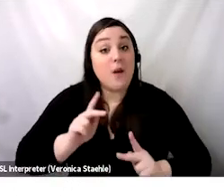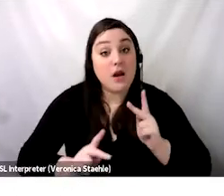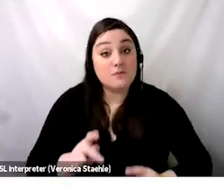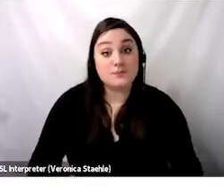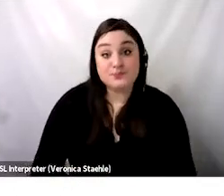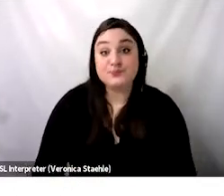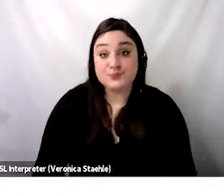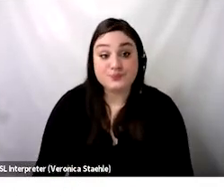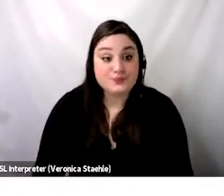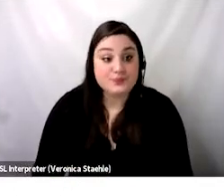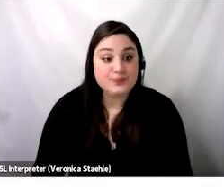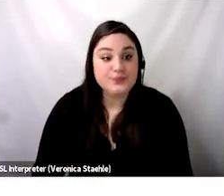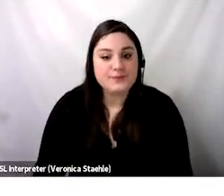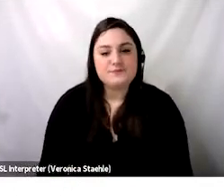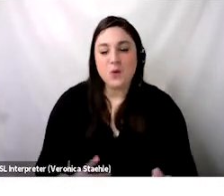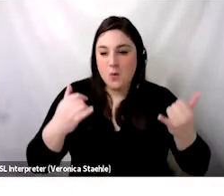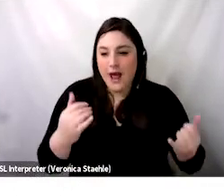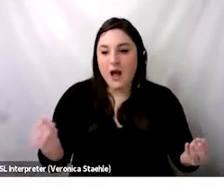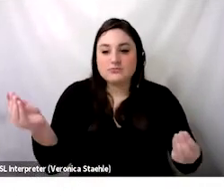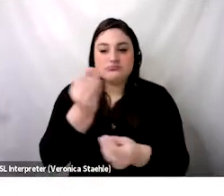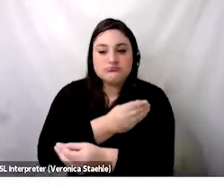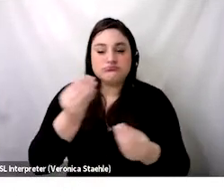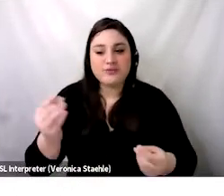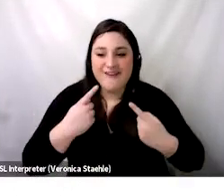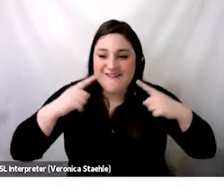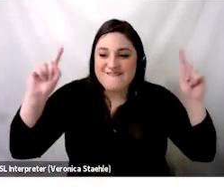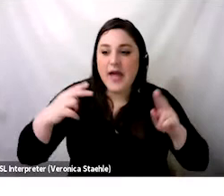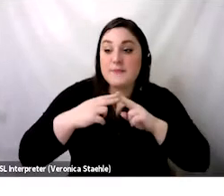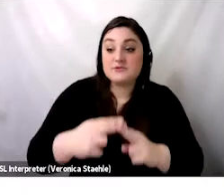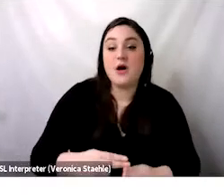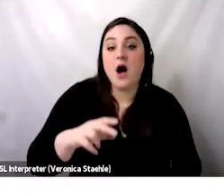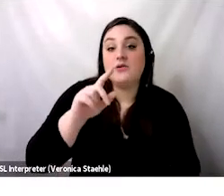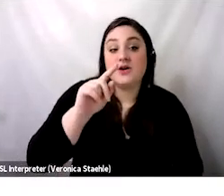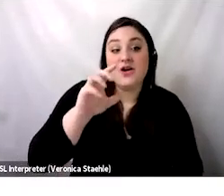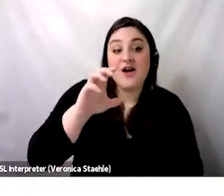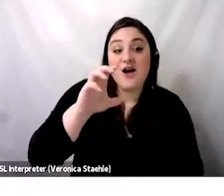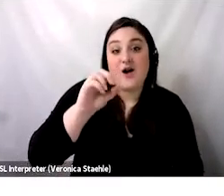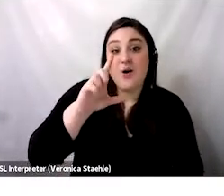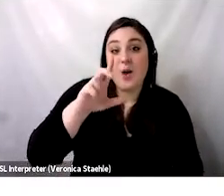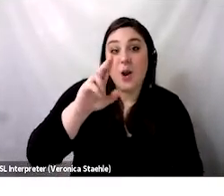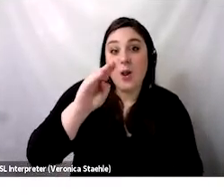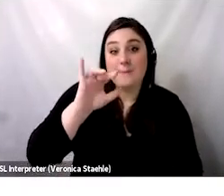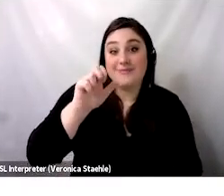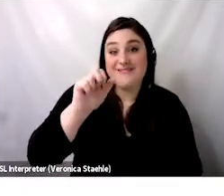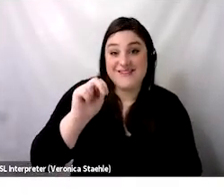During the Columbia Exchange, which chronicles Christopher Columbus' exploration,